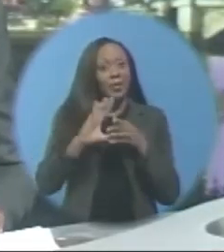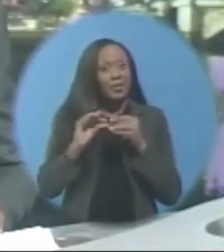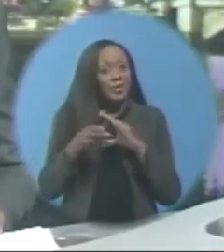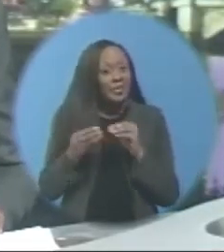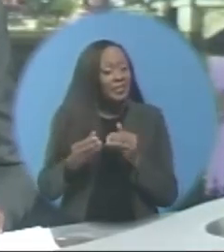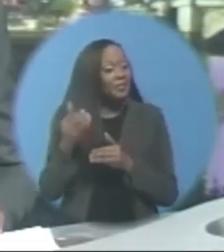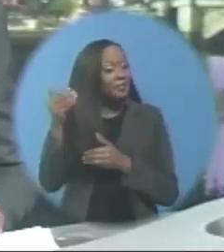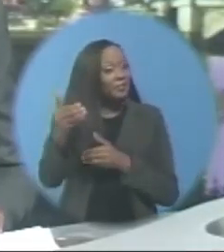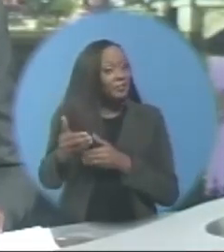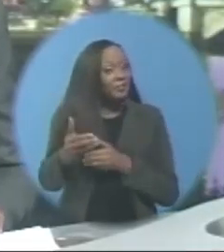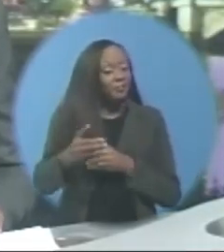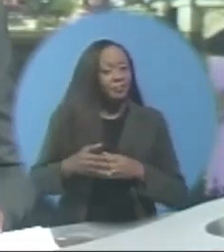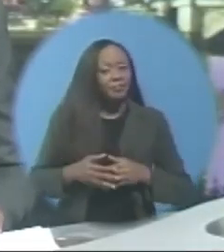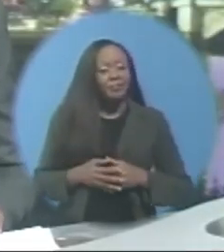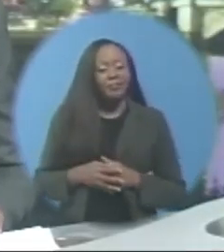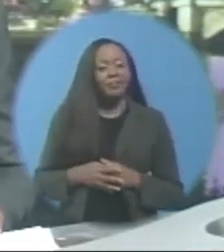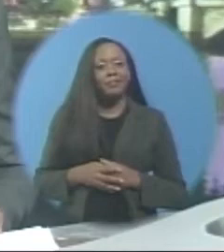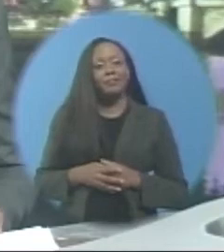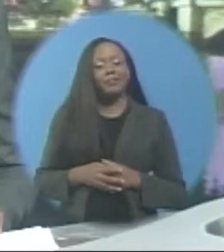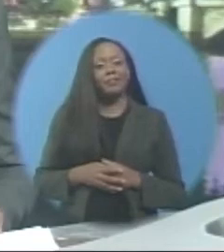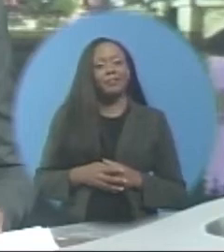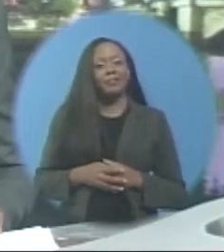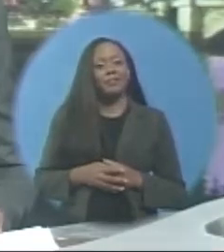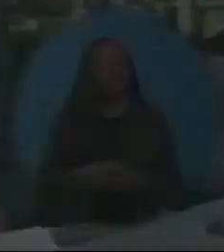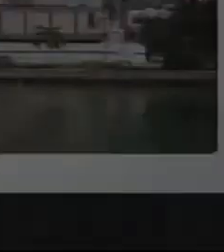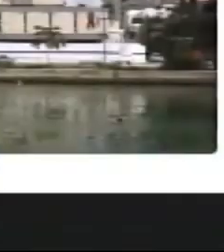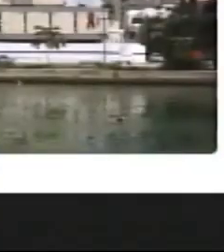stories making headlines across the region.